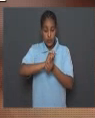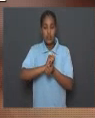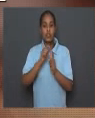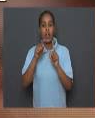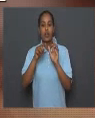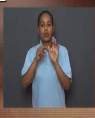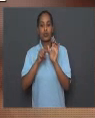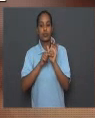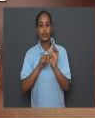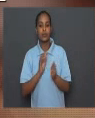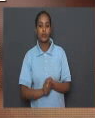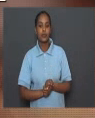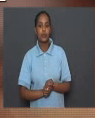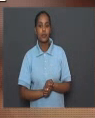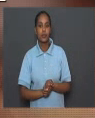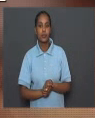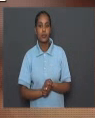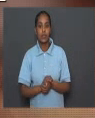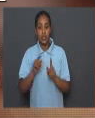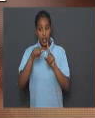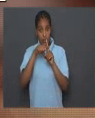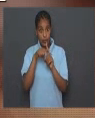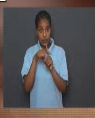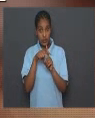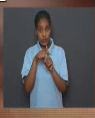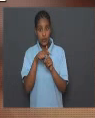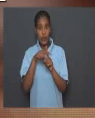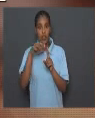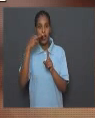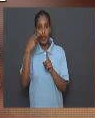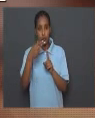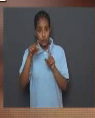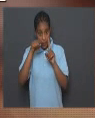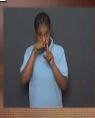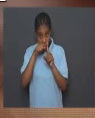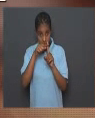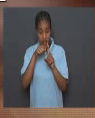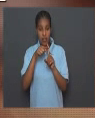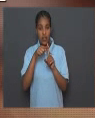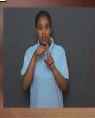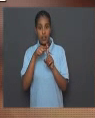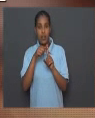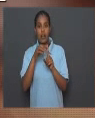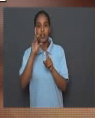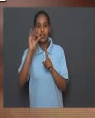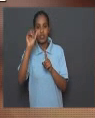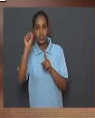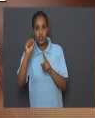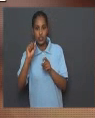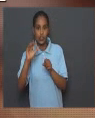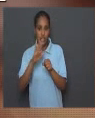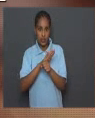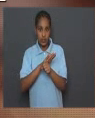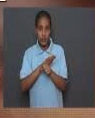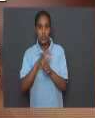anode. At the cathode, hydrogen plus ions are discharged. At the